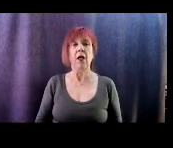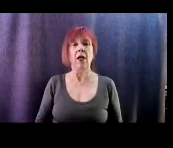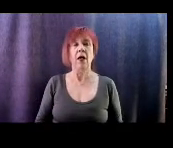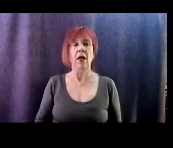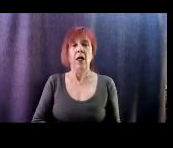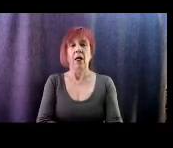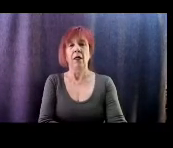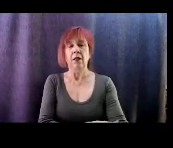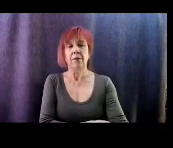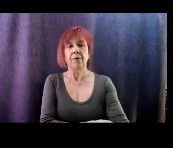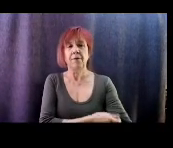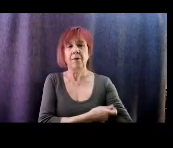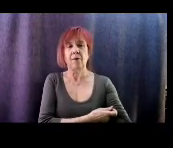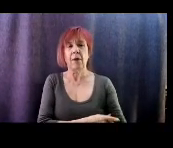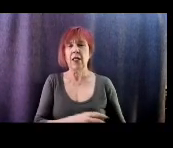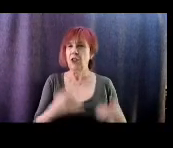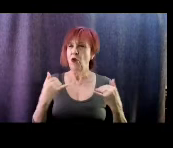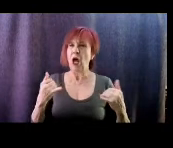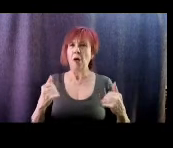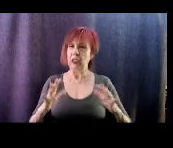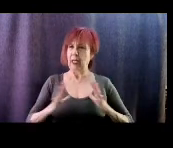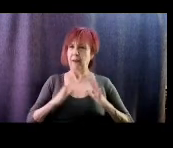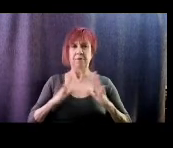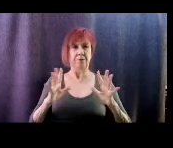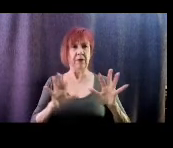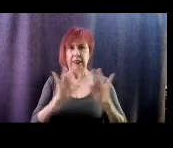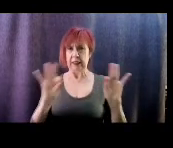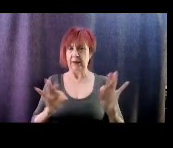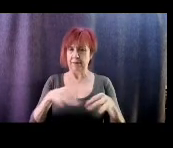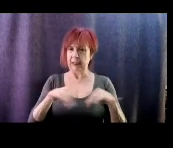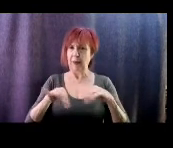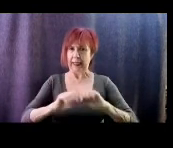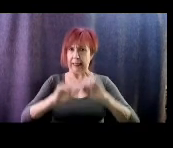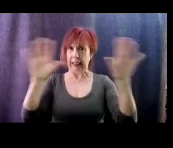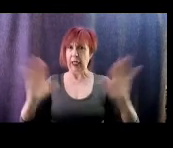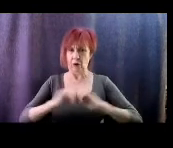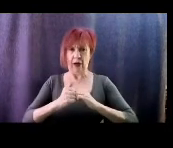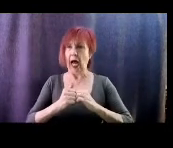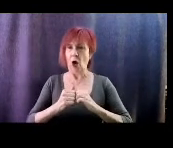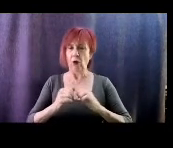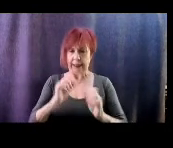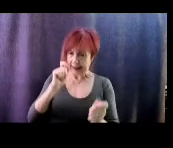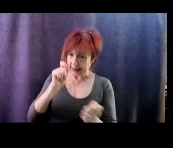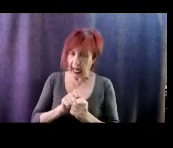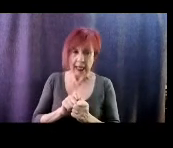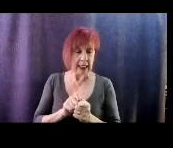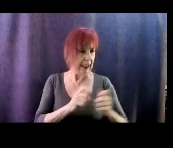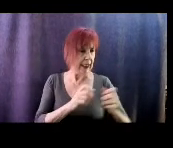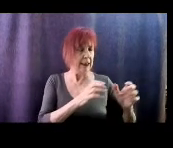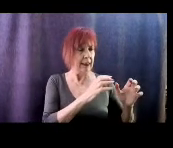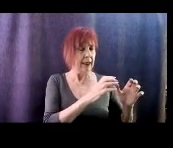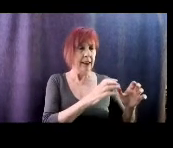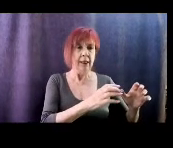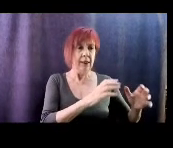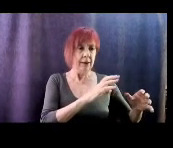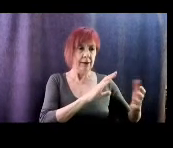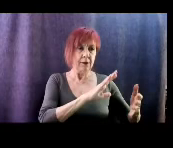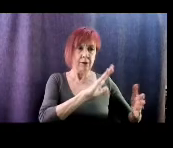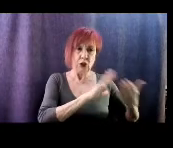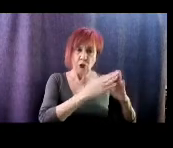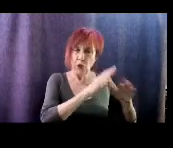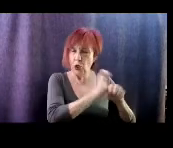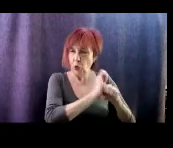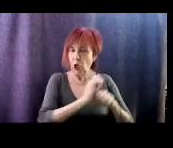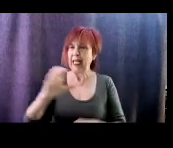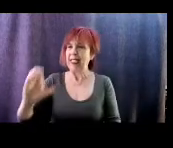to be more formal in what we're doing in the community, and tying it to the various CCR standards that West Virginia is required to follow.